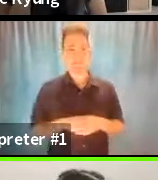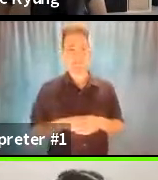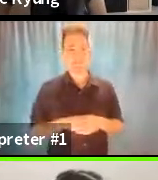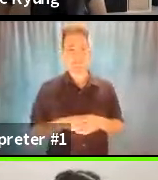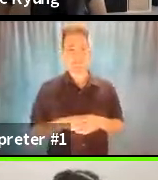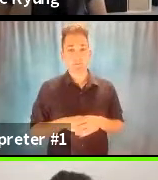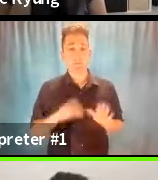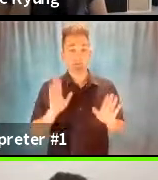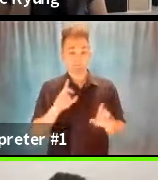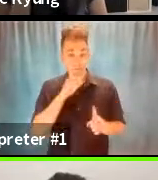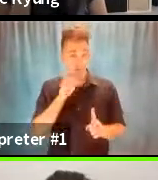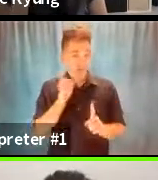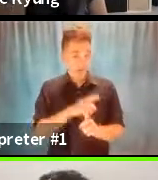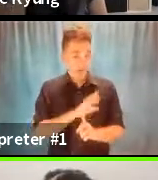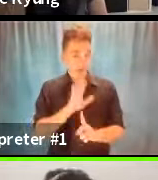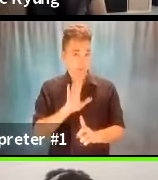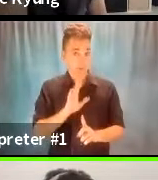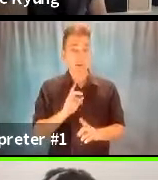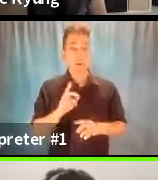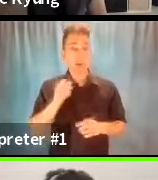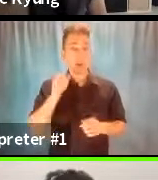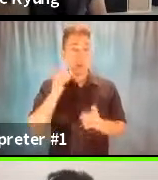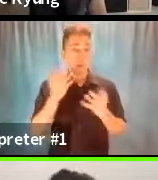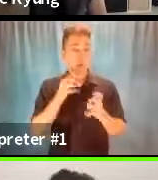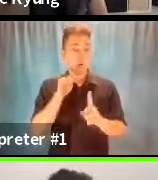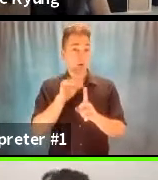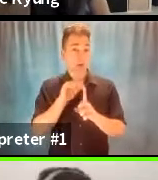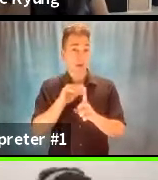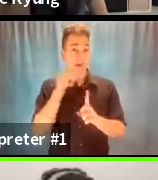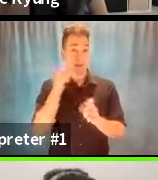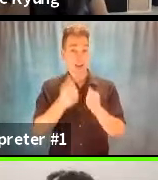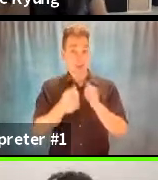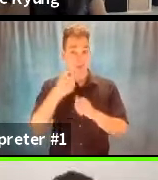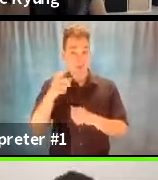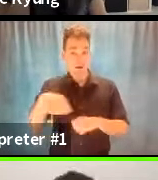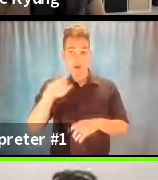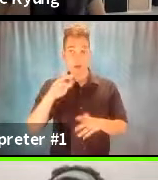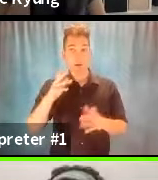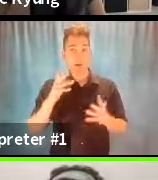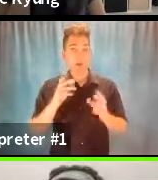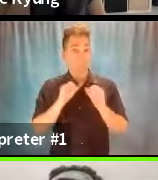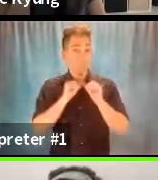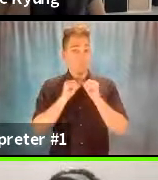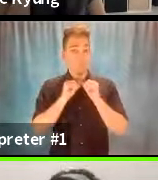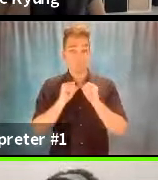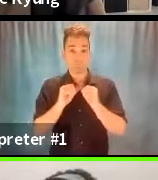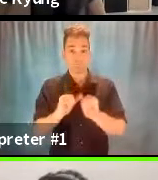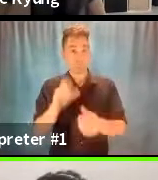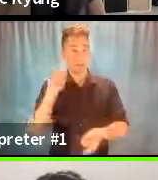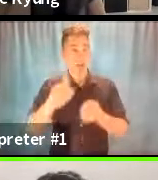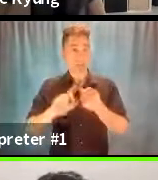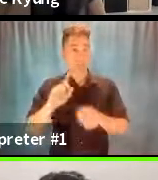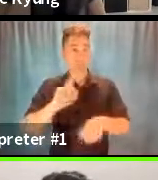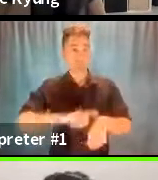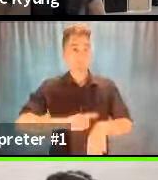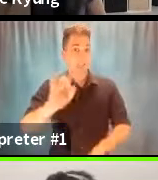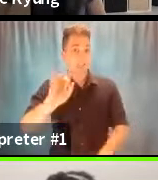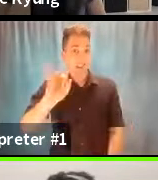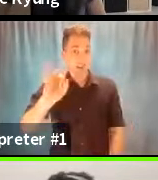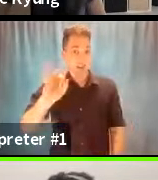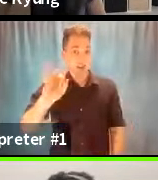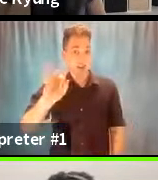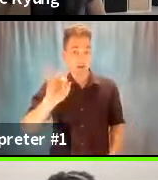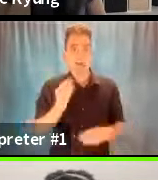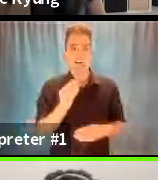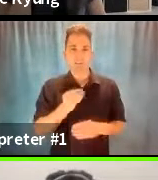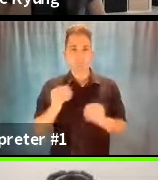of reminder, everyone, we are going until 8 p.m., so please stick around. We have a few more people who are here to